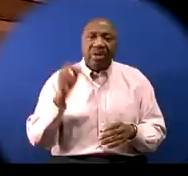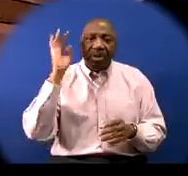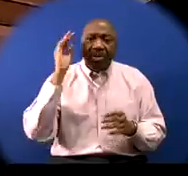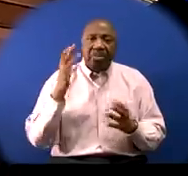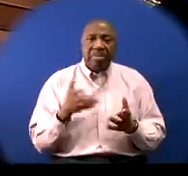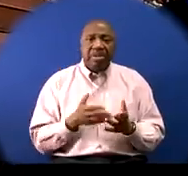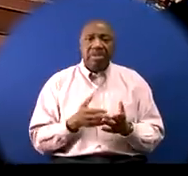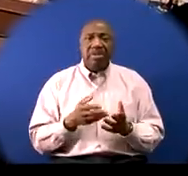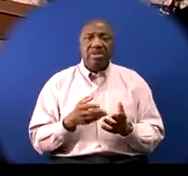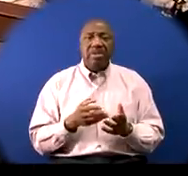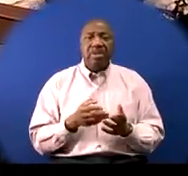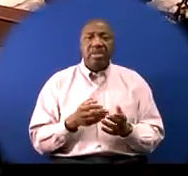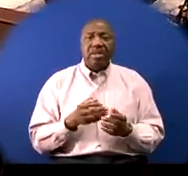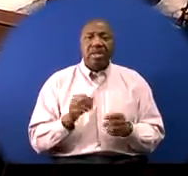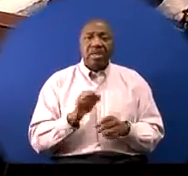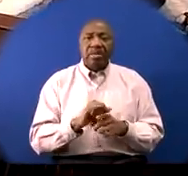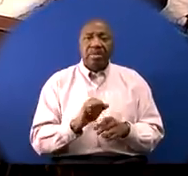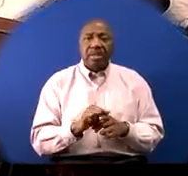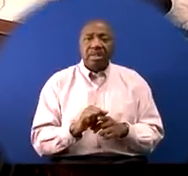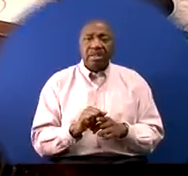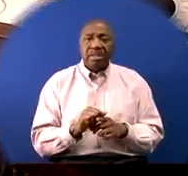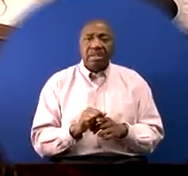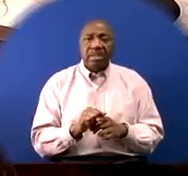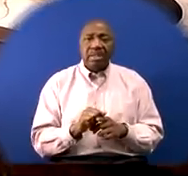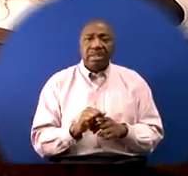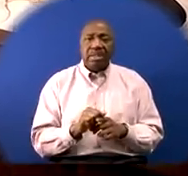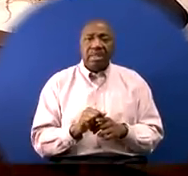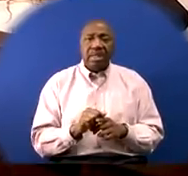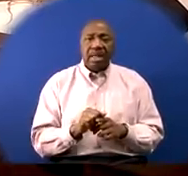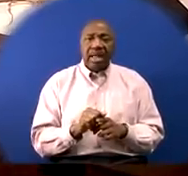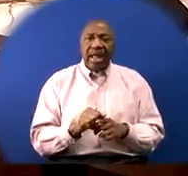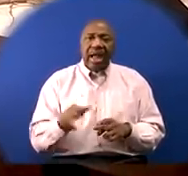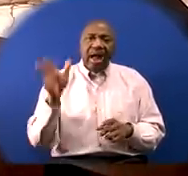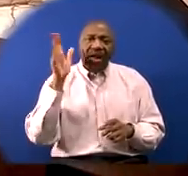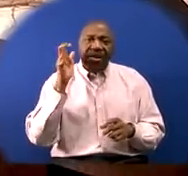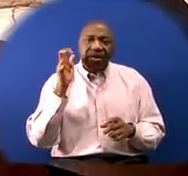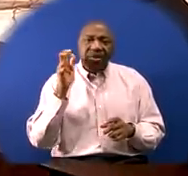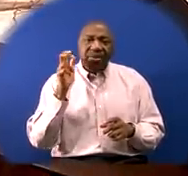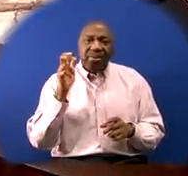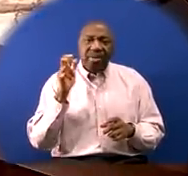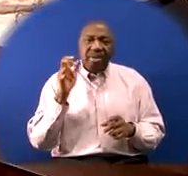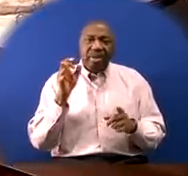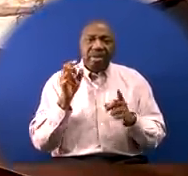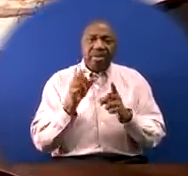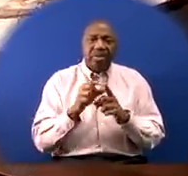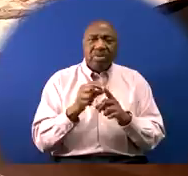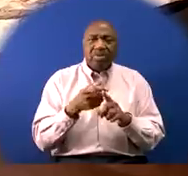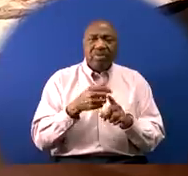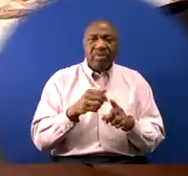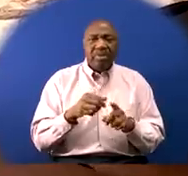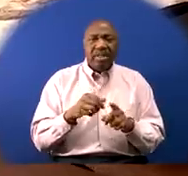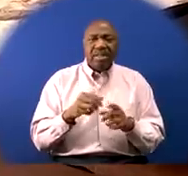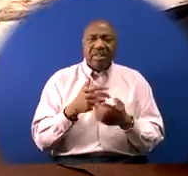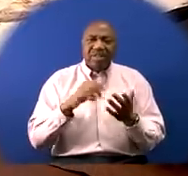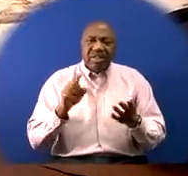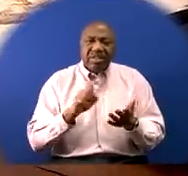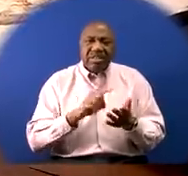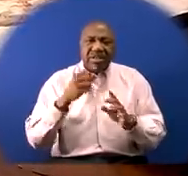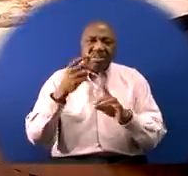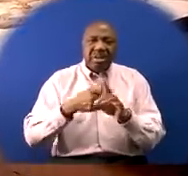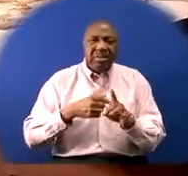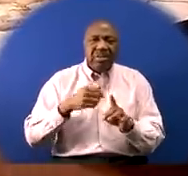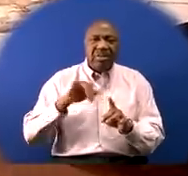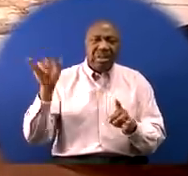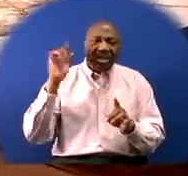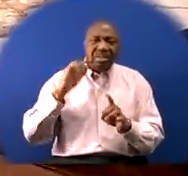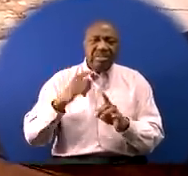earlier this week, and I shared with them a quote that I heard earlier this month, or maybe late last month. It's Einstein